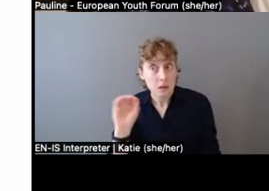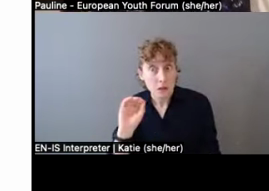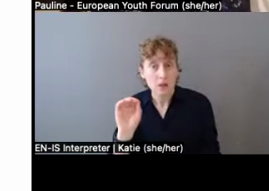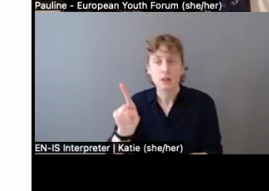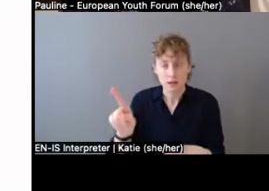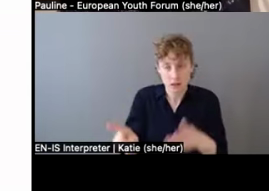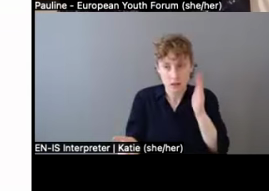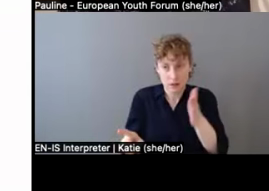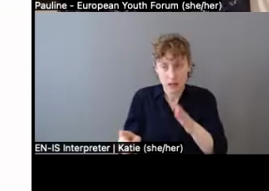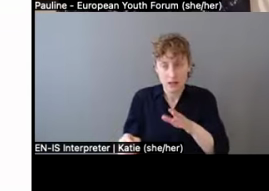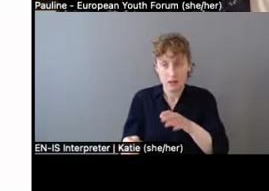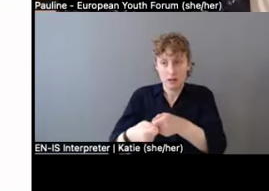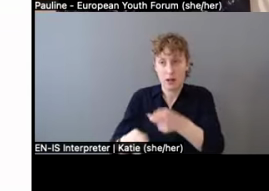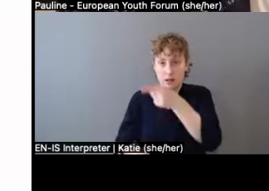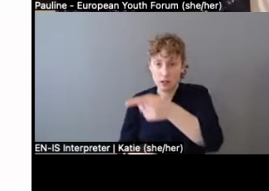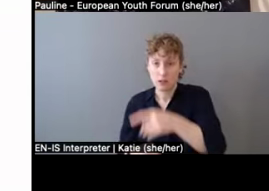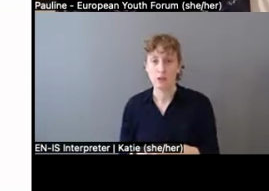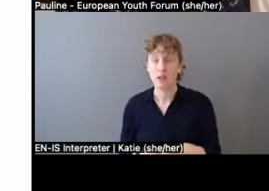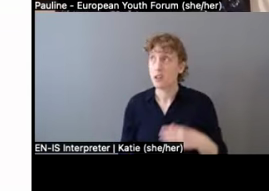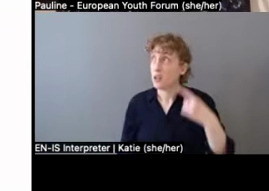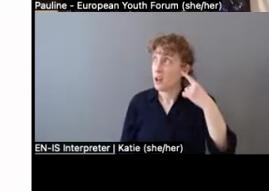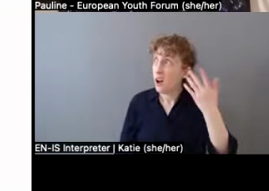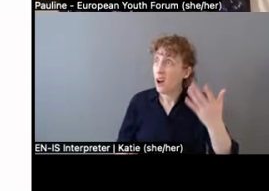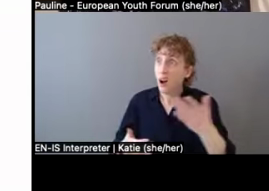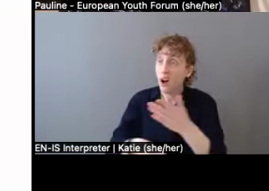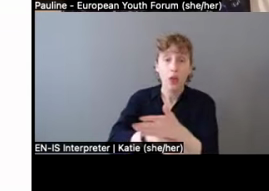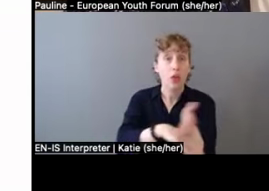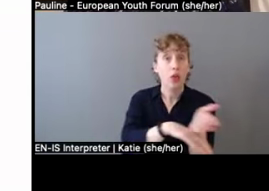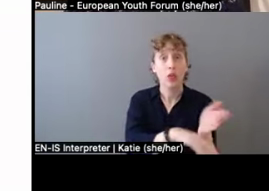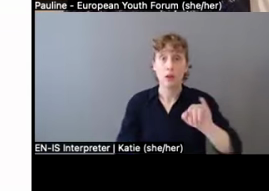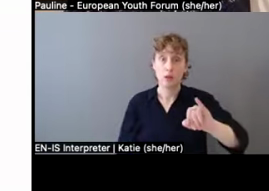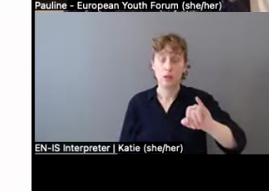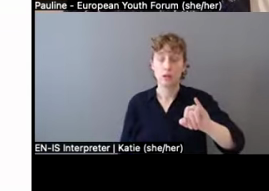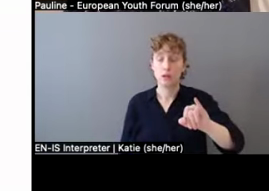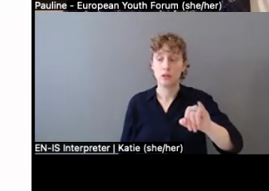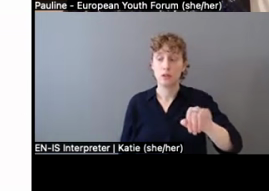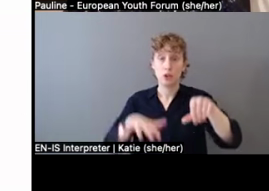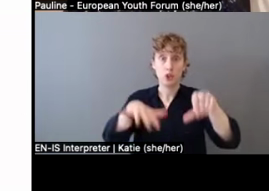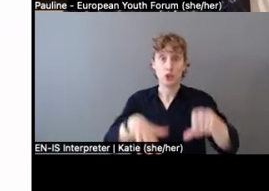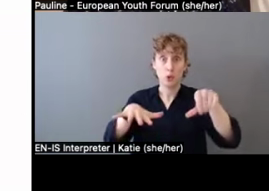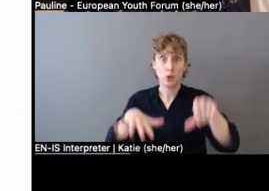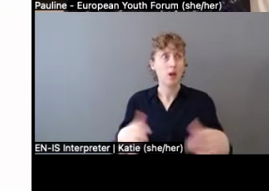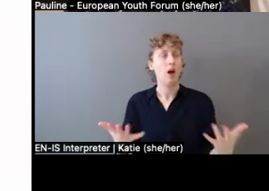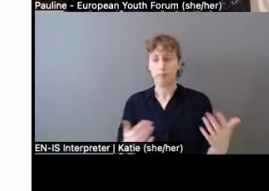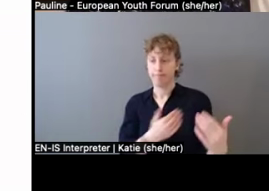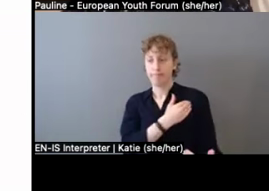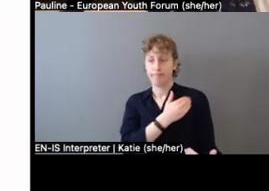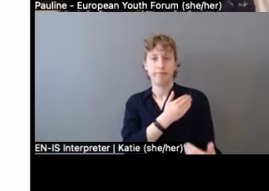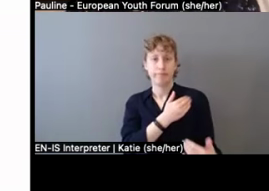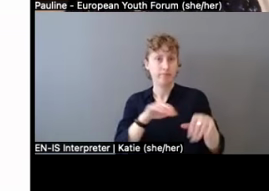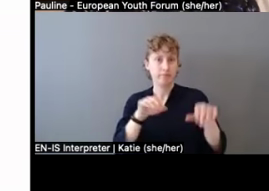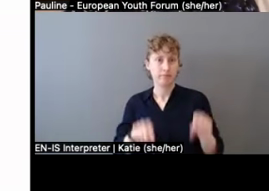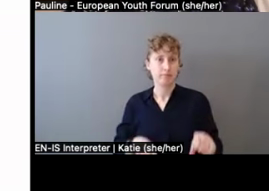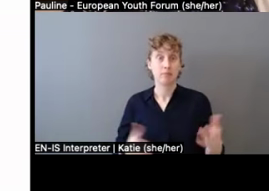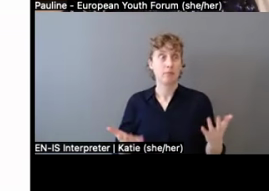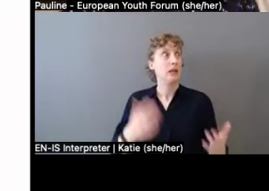if you didn't receive any news by June, then you can also contact us to see if there has been any oversight.